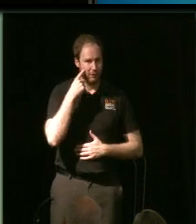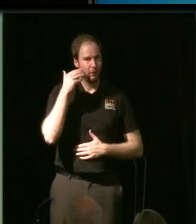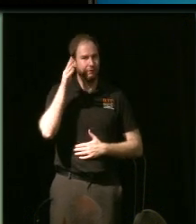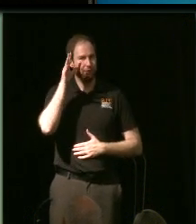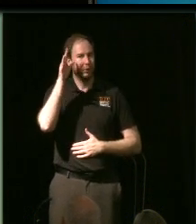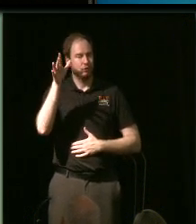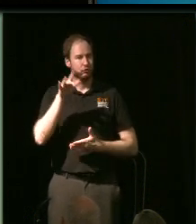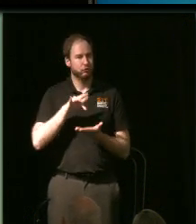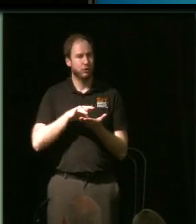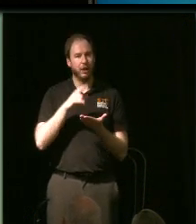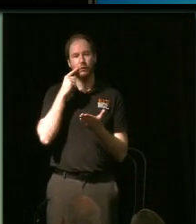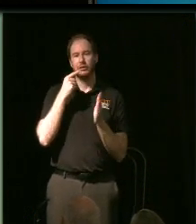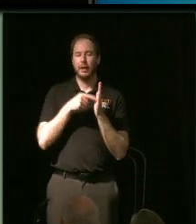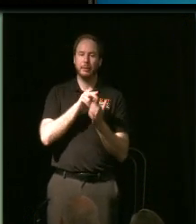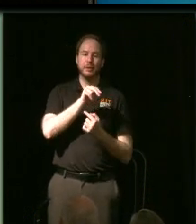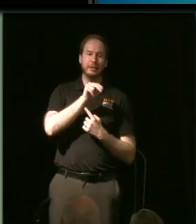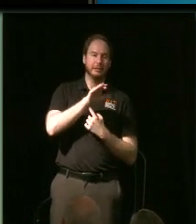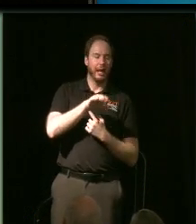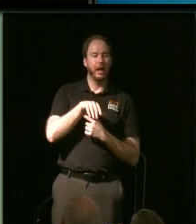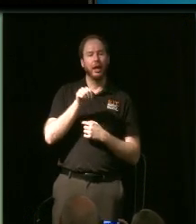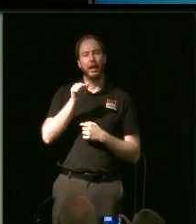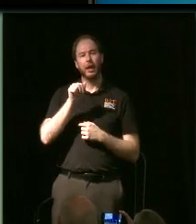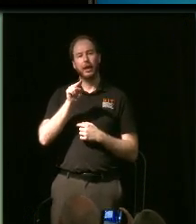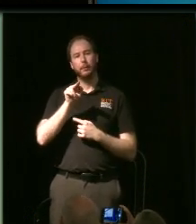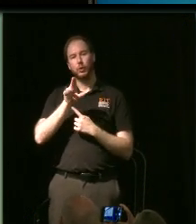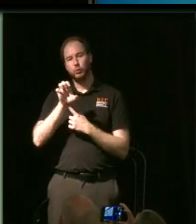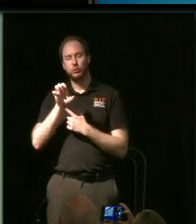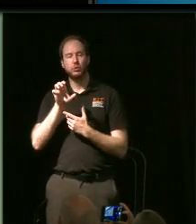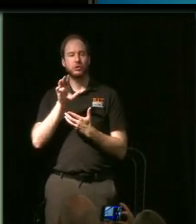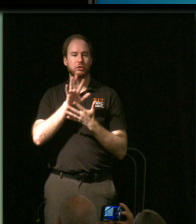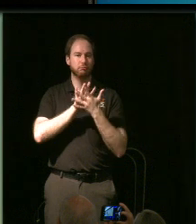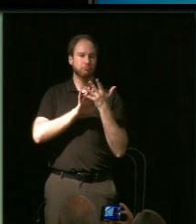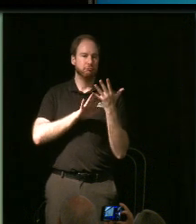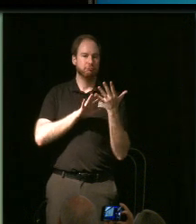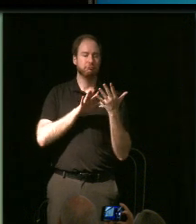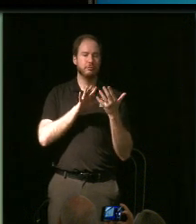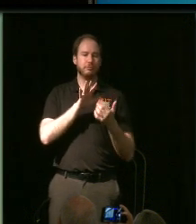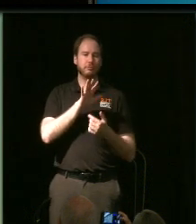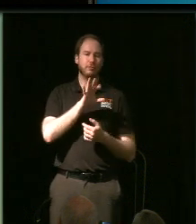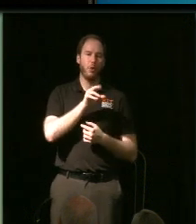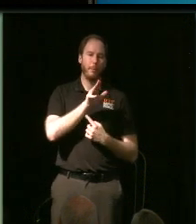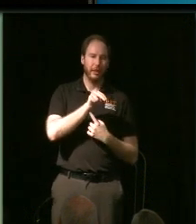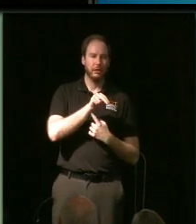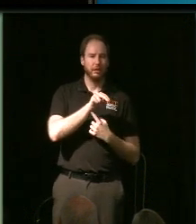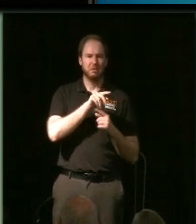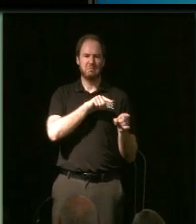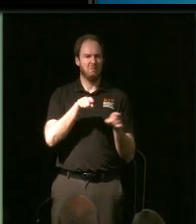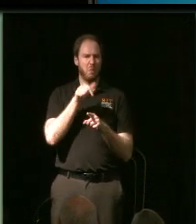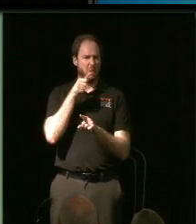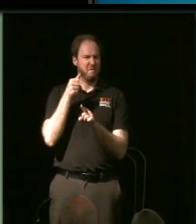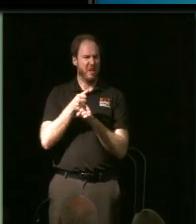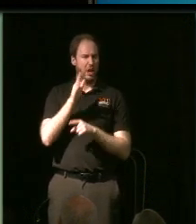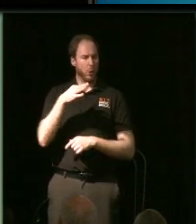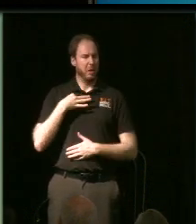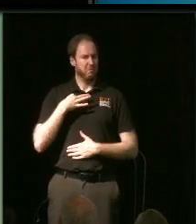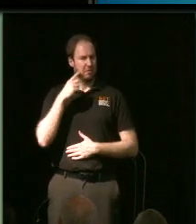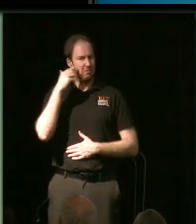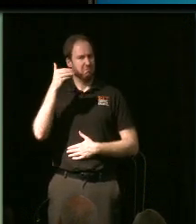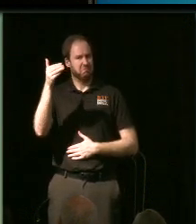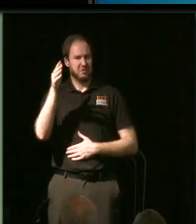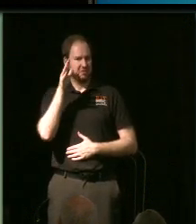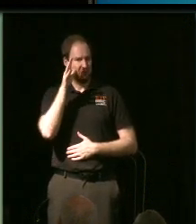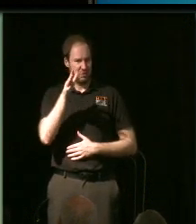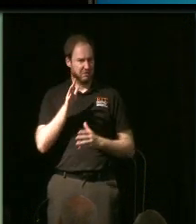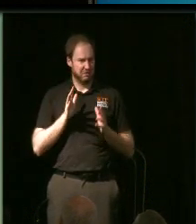medical trials like NAC and Antabuse and things like that and others, metformin, that's not going to affect your ability to get into a